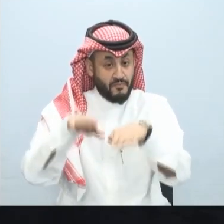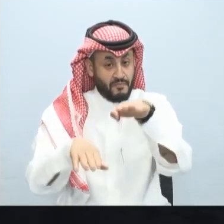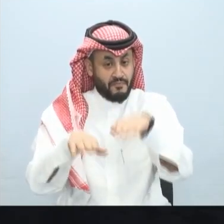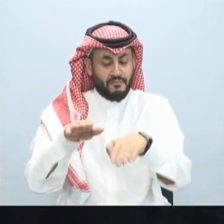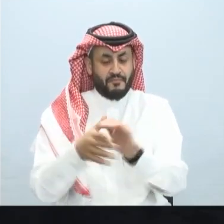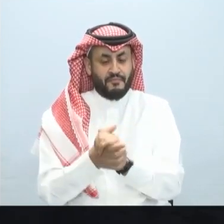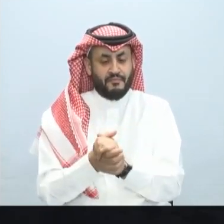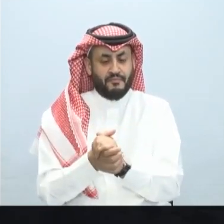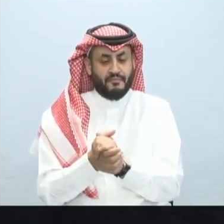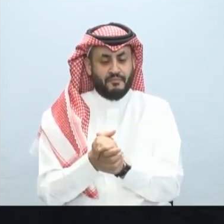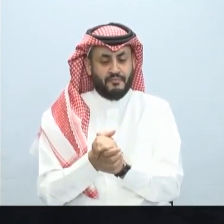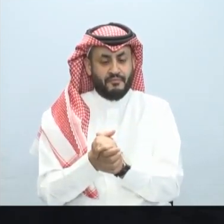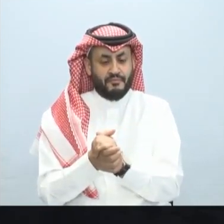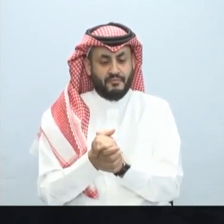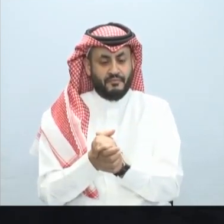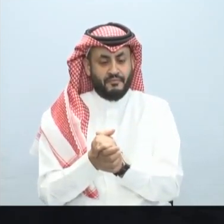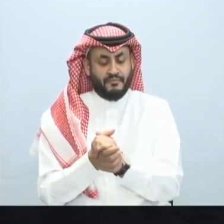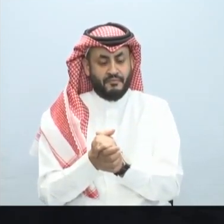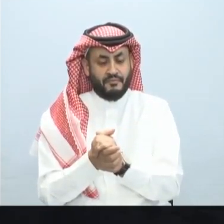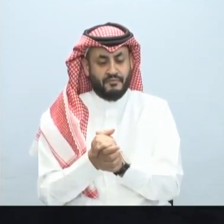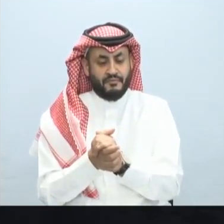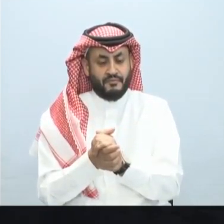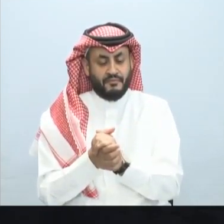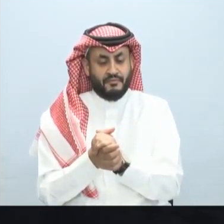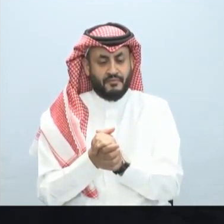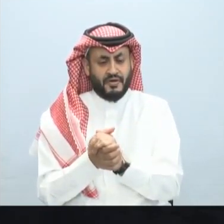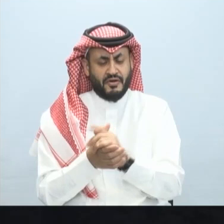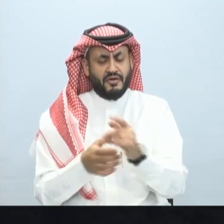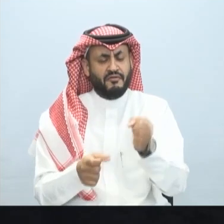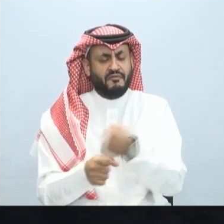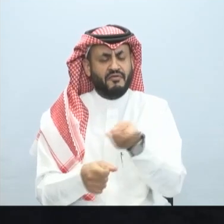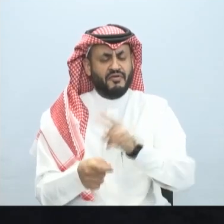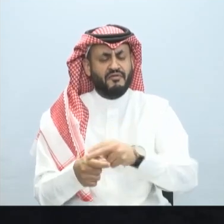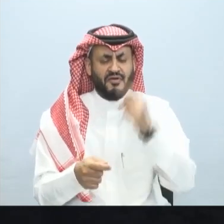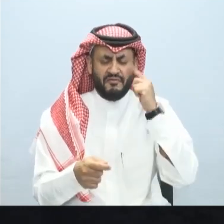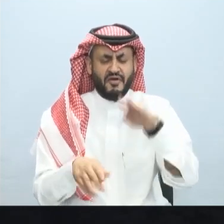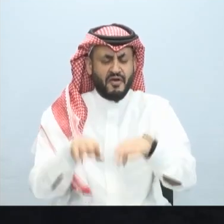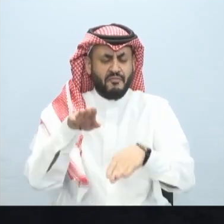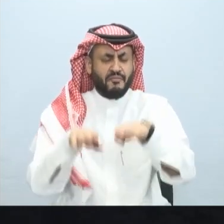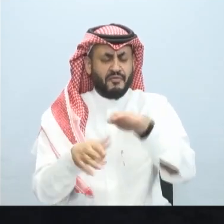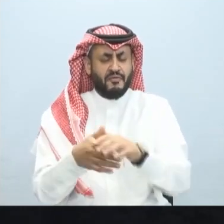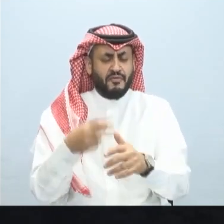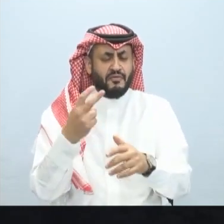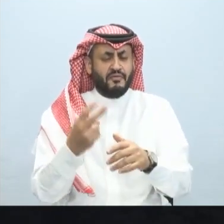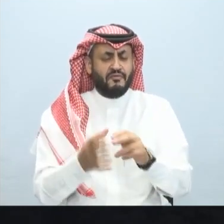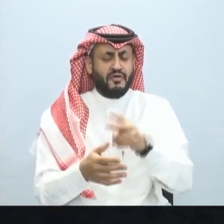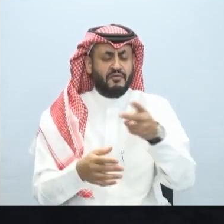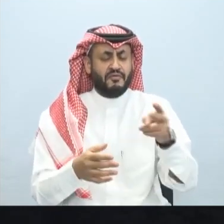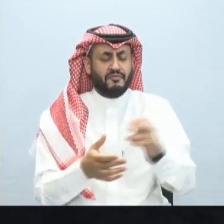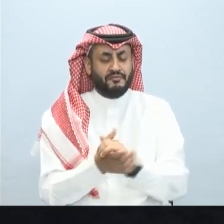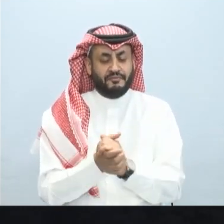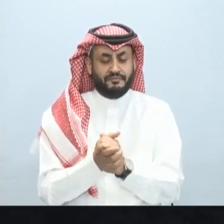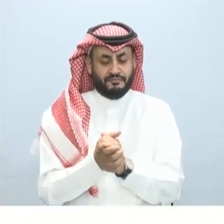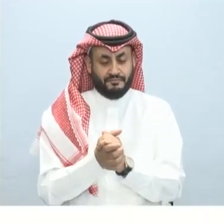about here. Now, this is something that we do always. It can be spontaneously that we compare between different movies or